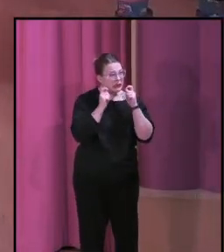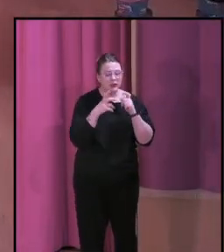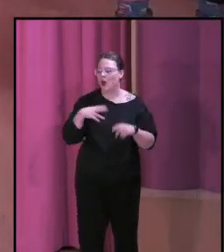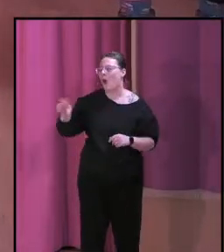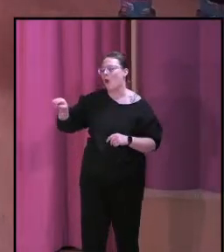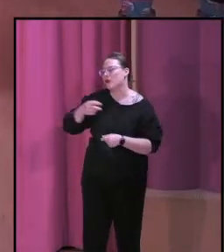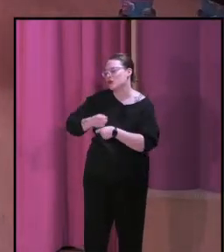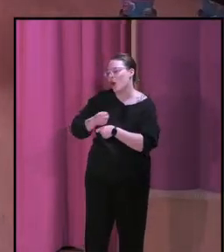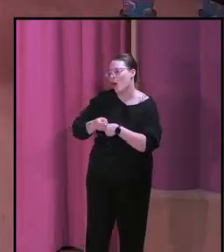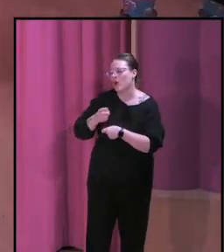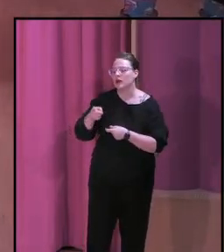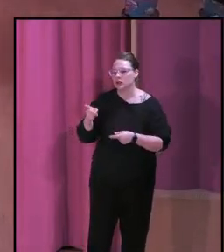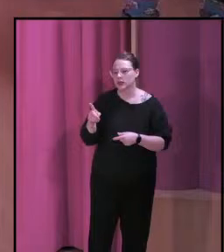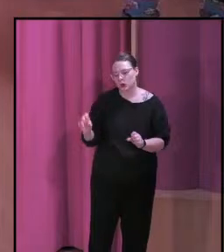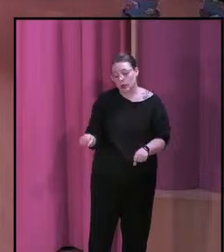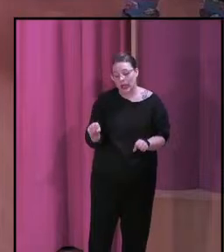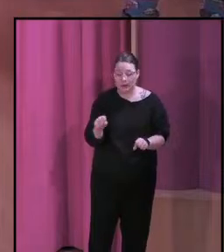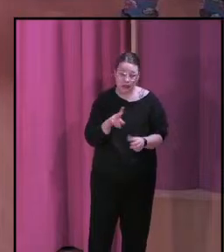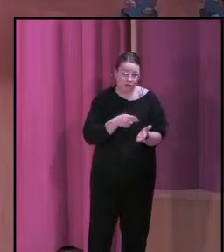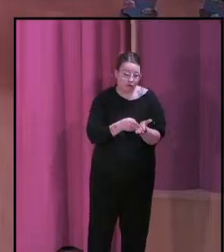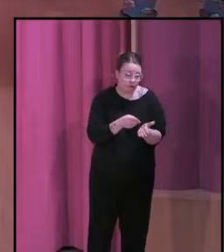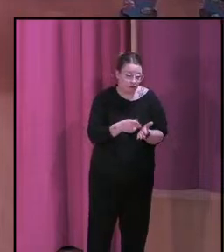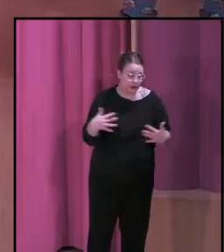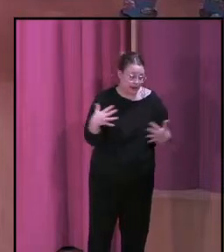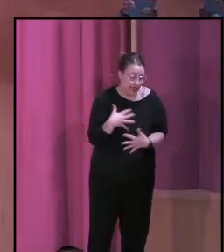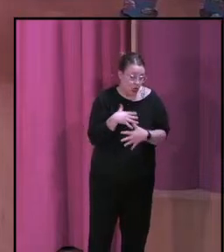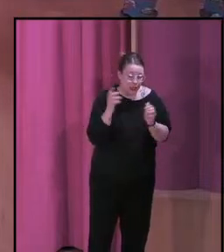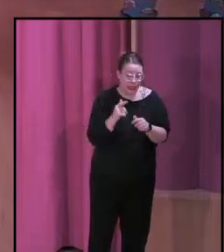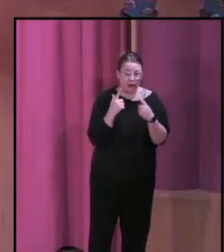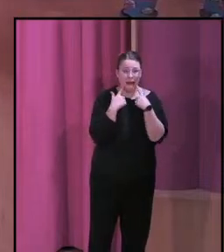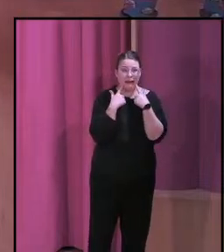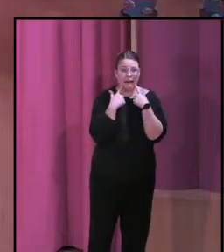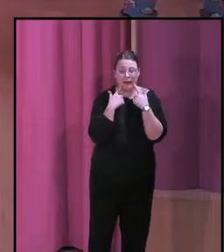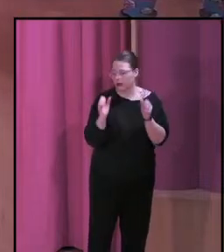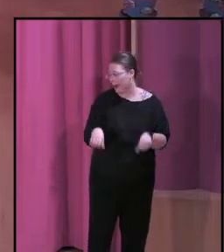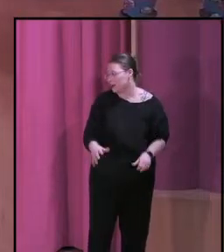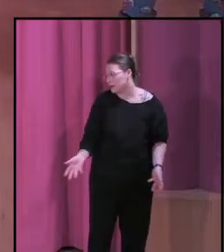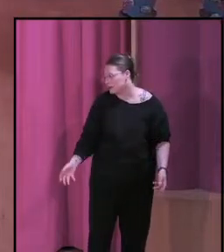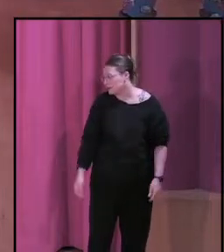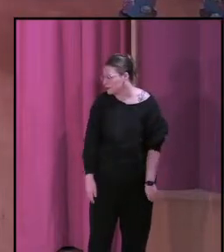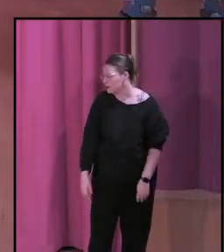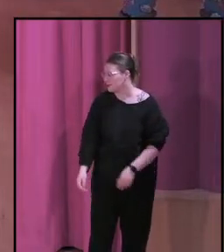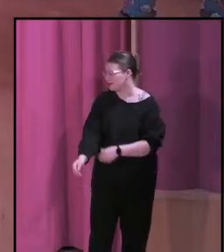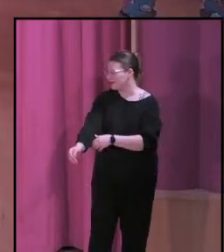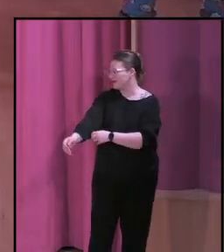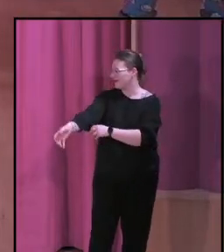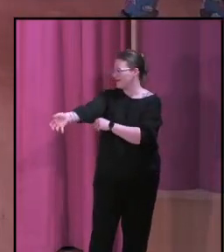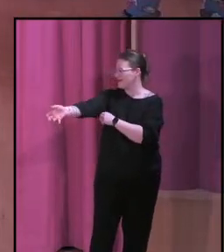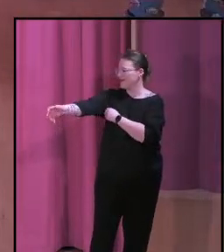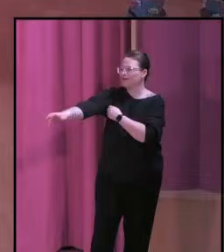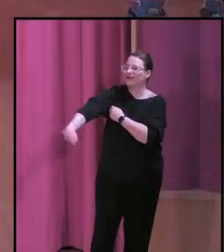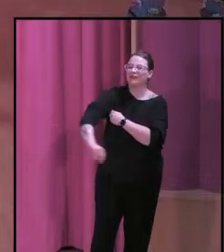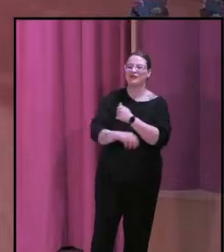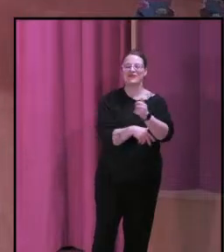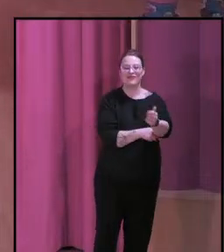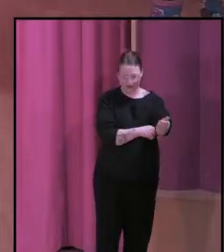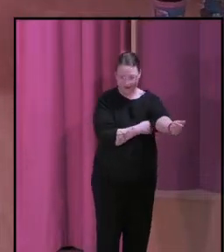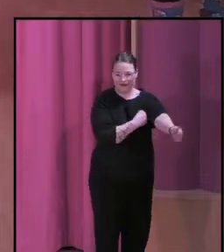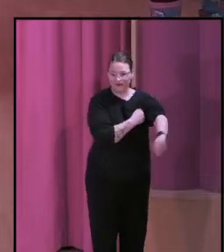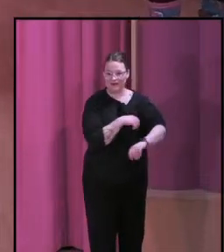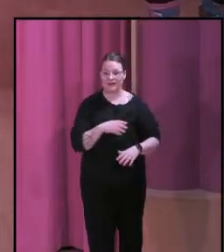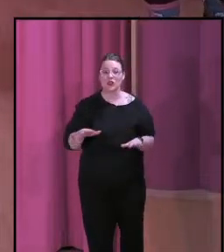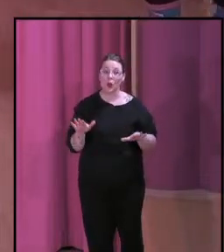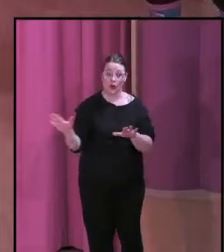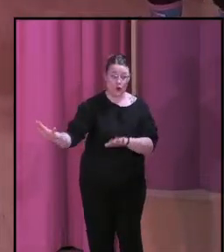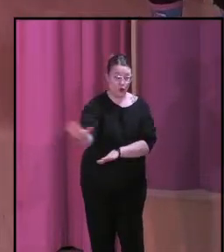could also just be actually scared. That would also work. So either way. So your support is really